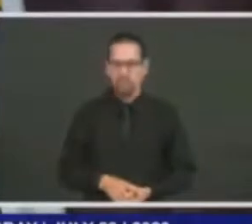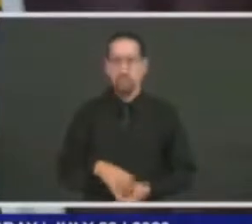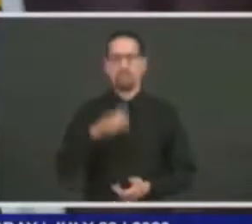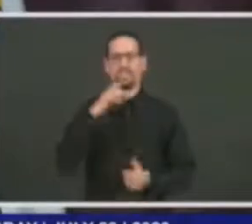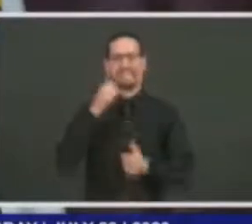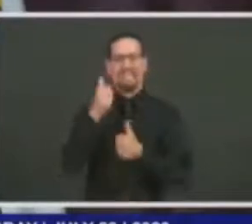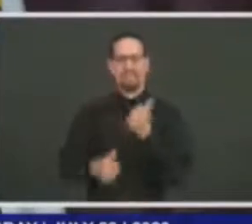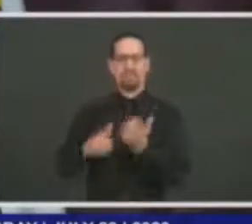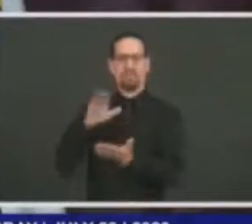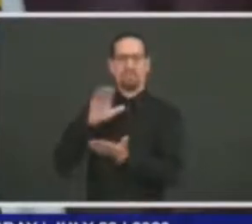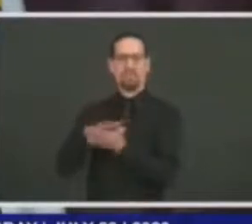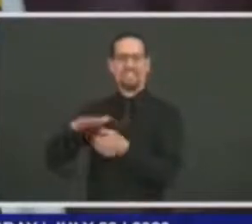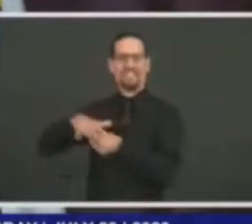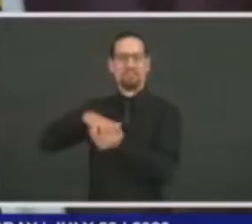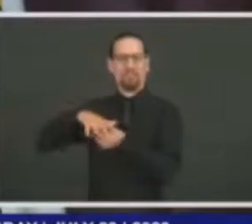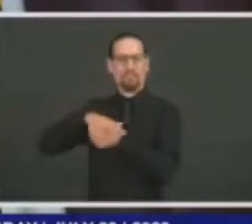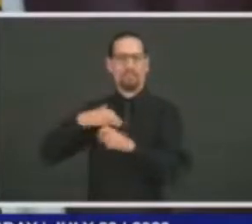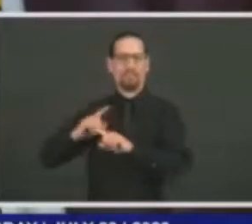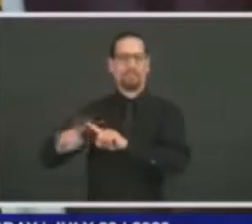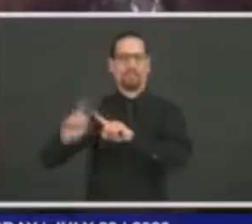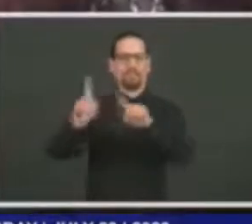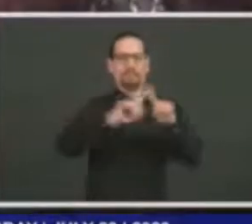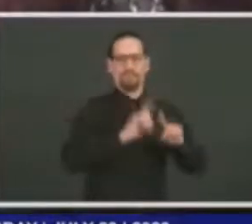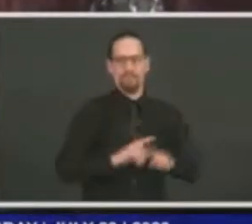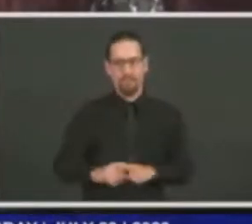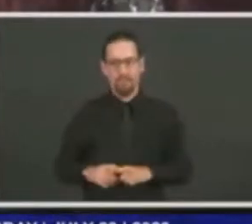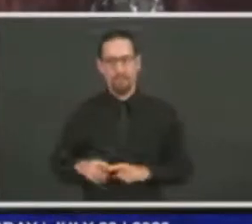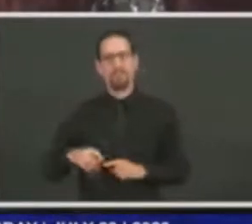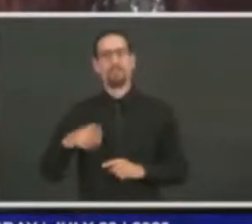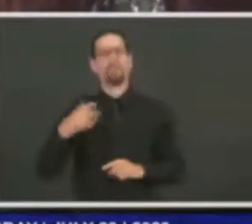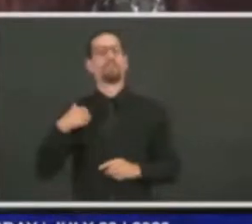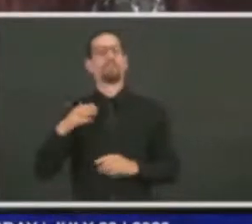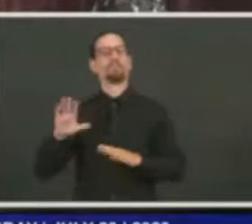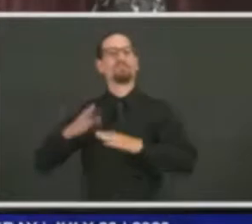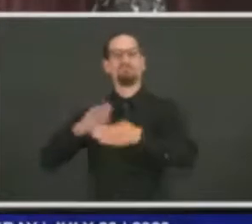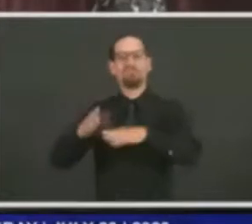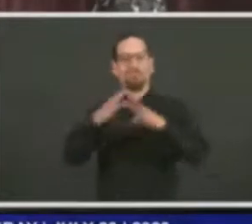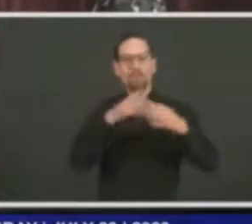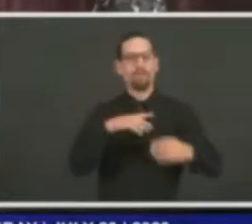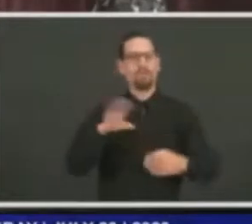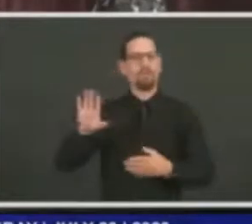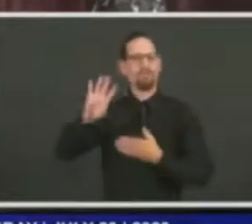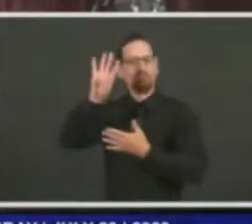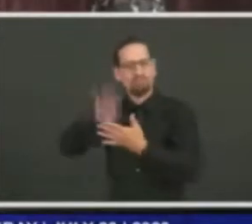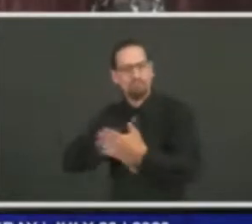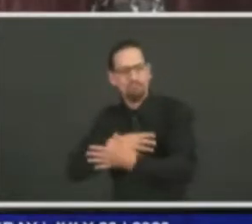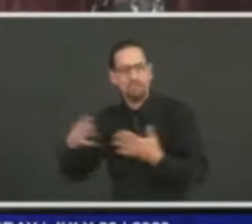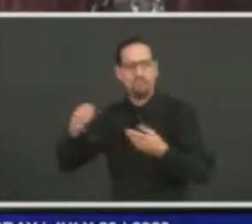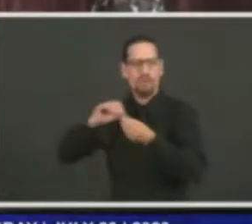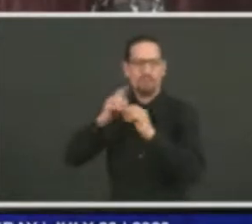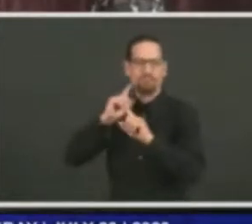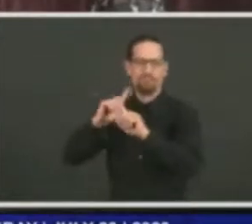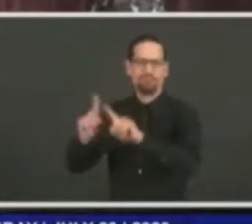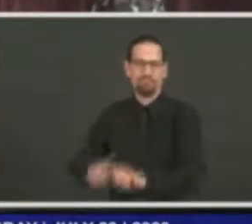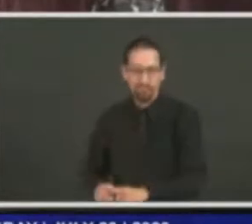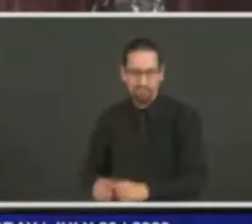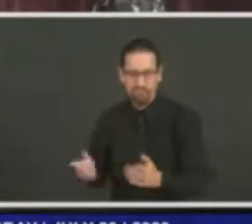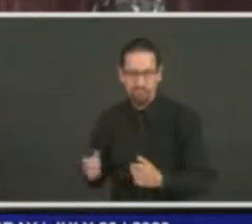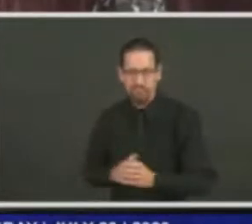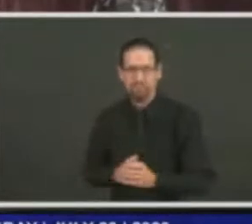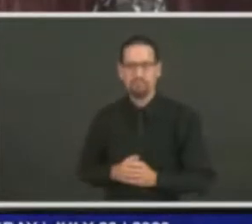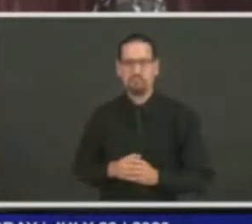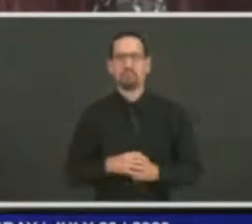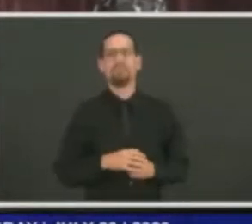16th, and then all the other metrics. Explain a little bit the positive test rate, because we're seeing some different